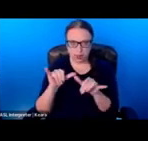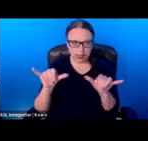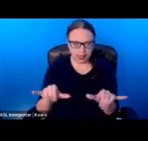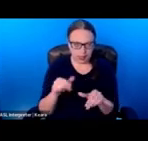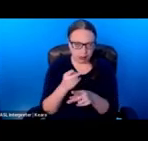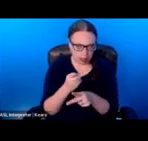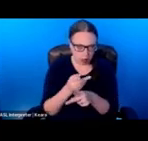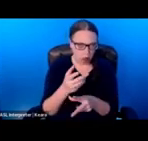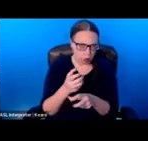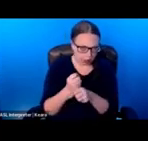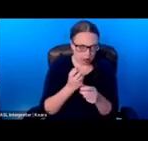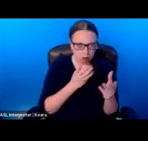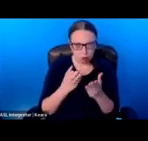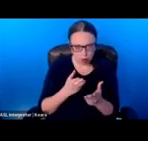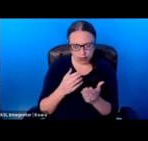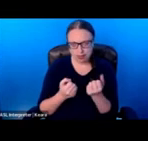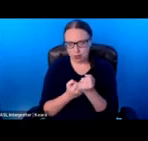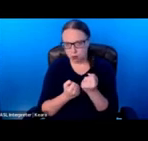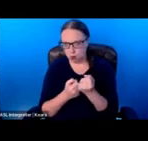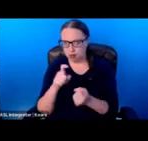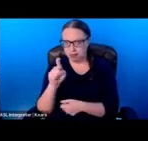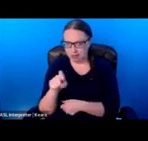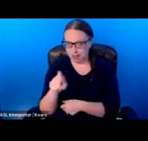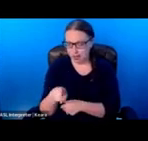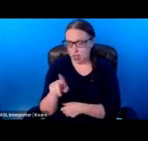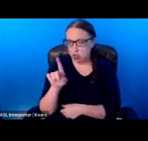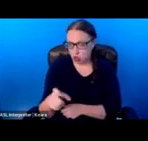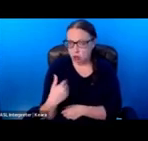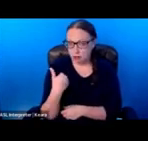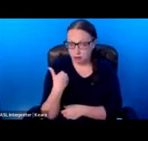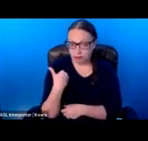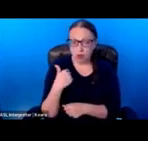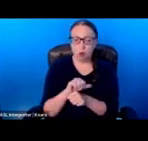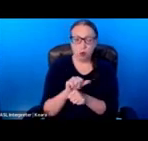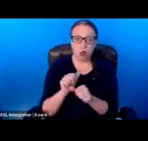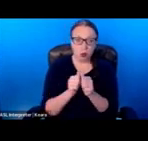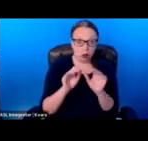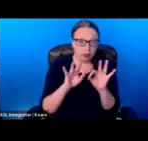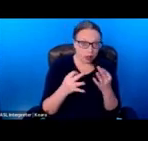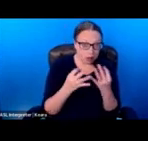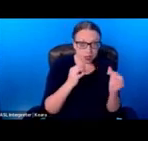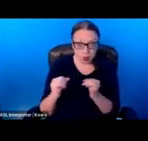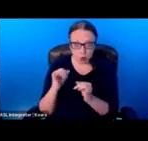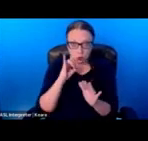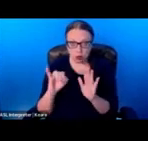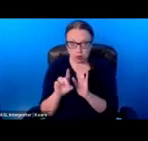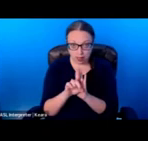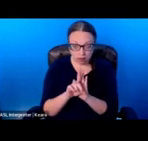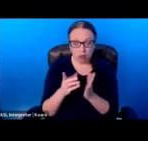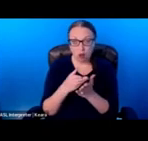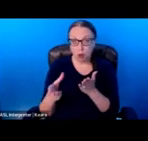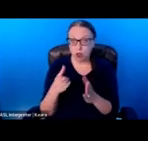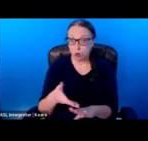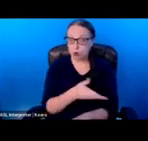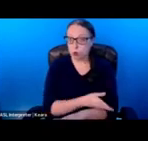they need and deserve, working with the families and individuals to identify opportunities to improve the system, and helping to ensure that the voice